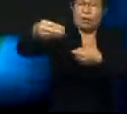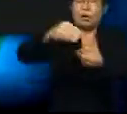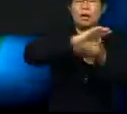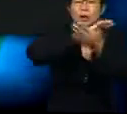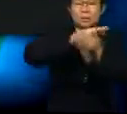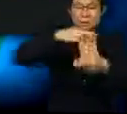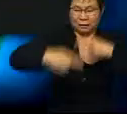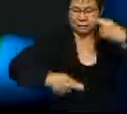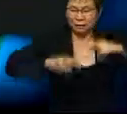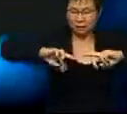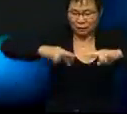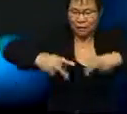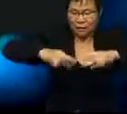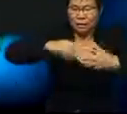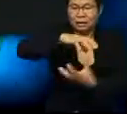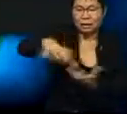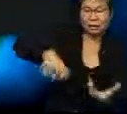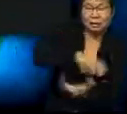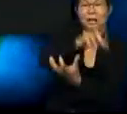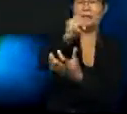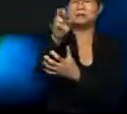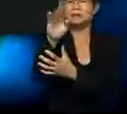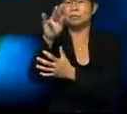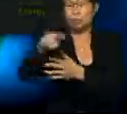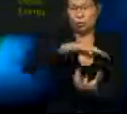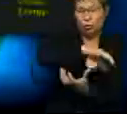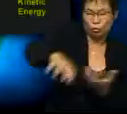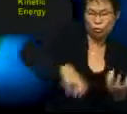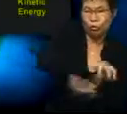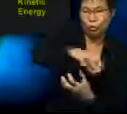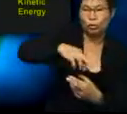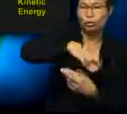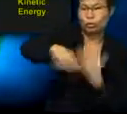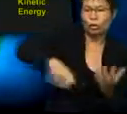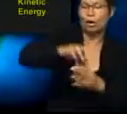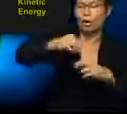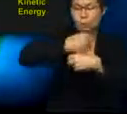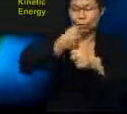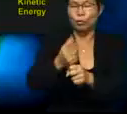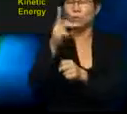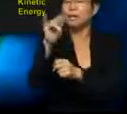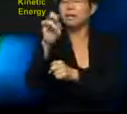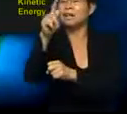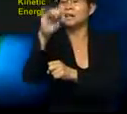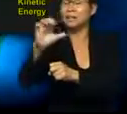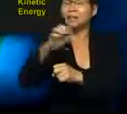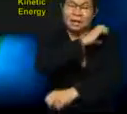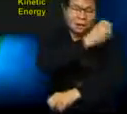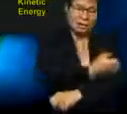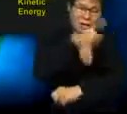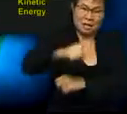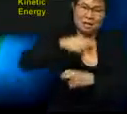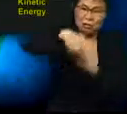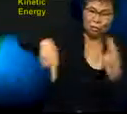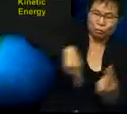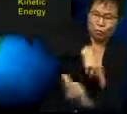the turbines. When the turbines rotate, they produce kinetic energy, which is needed to